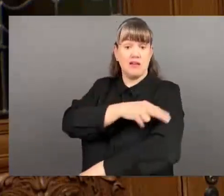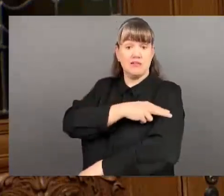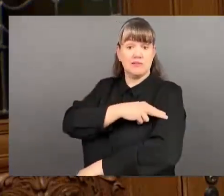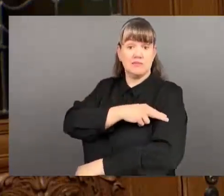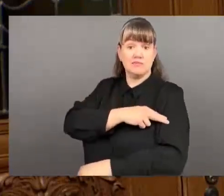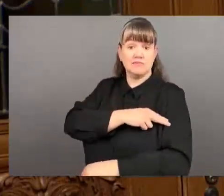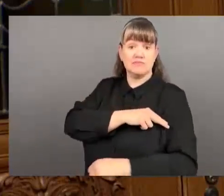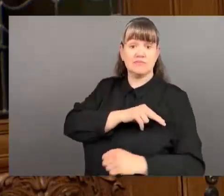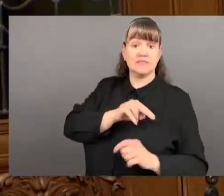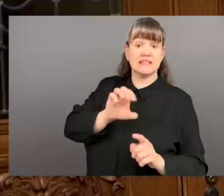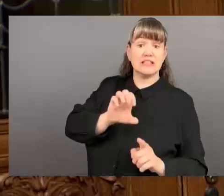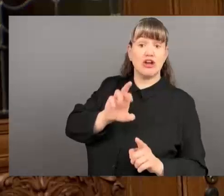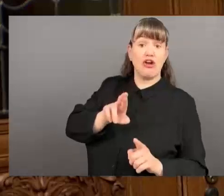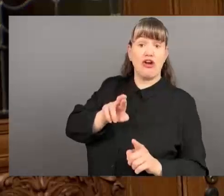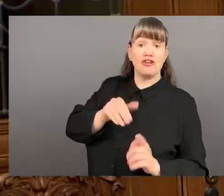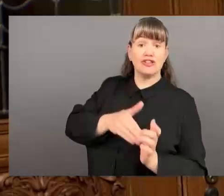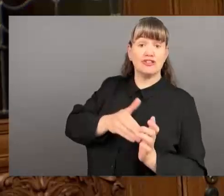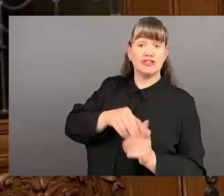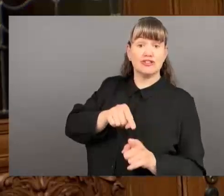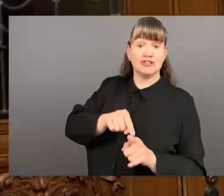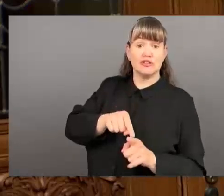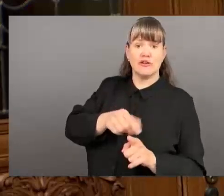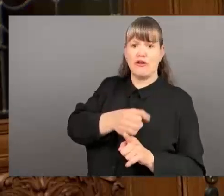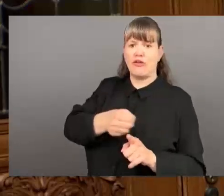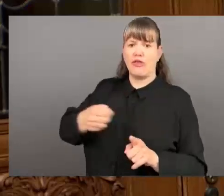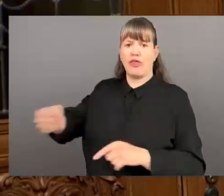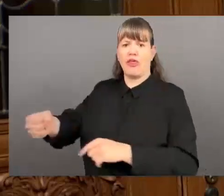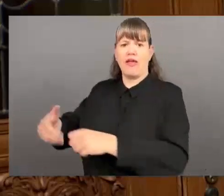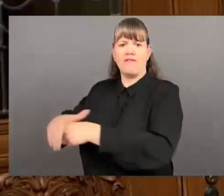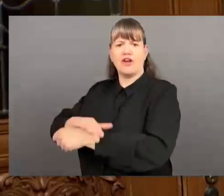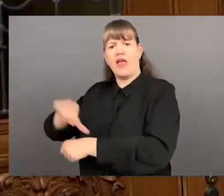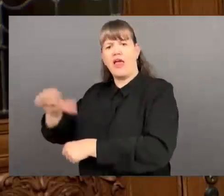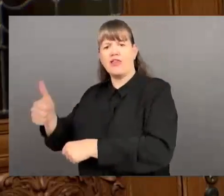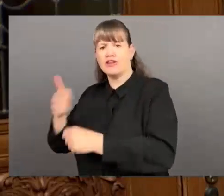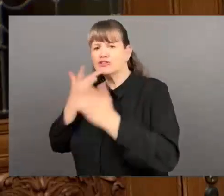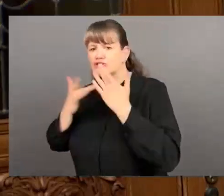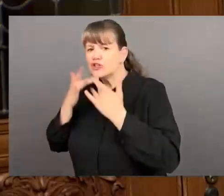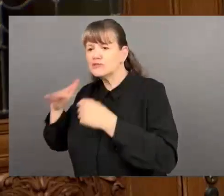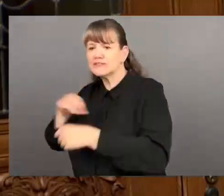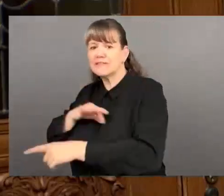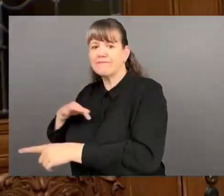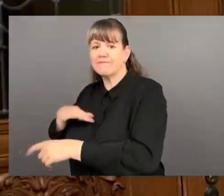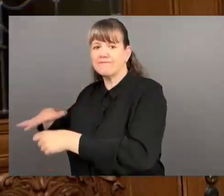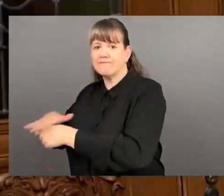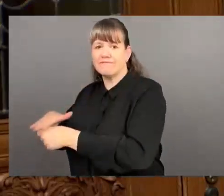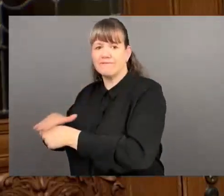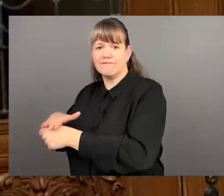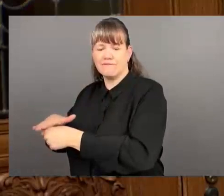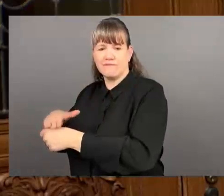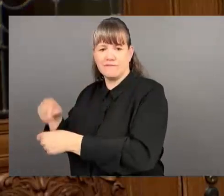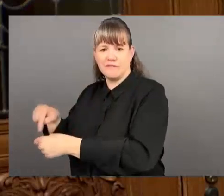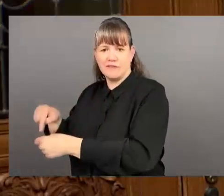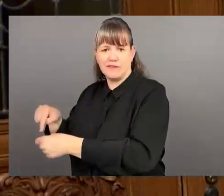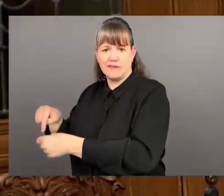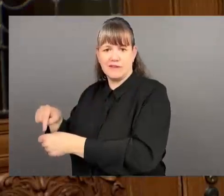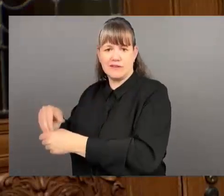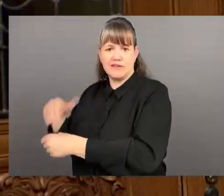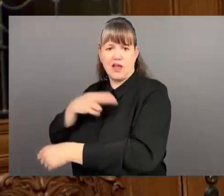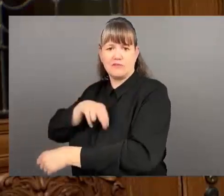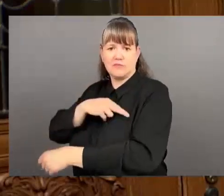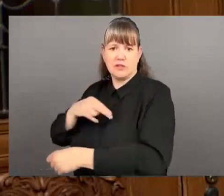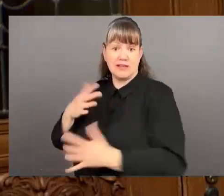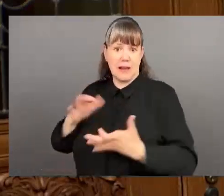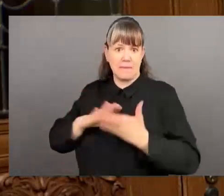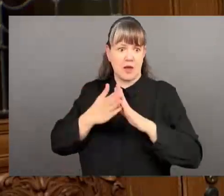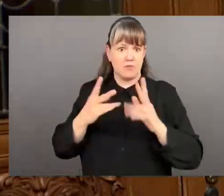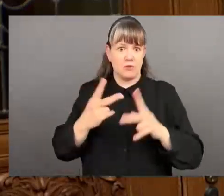short-staffed positions in the rest of the hospital. This is causing even more acute hospital ER closures and diversions,